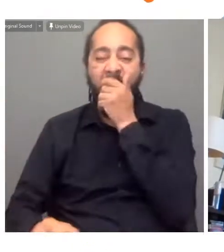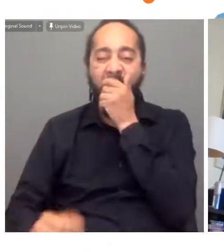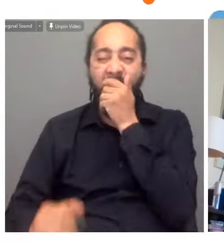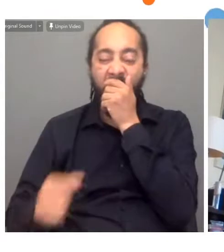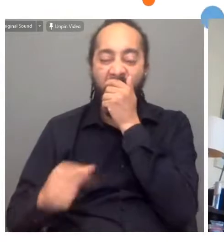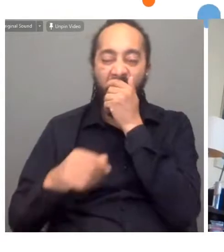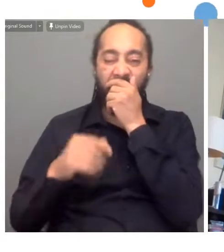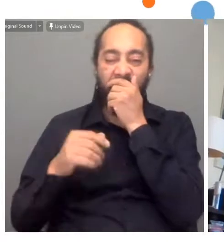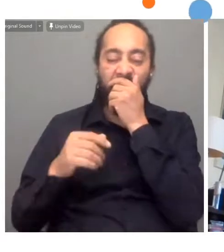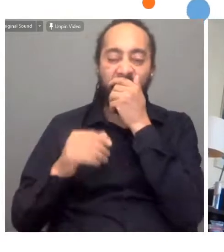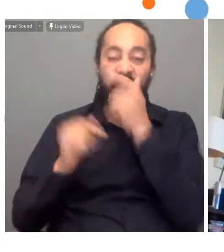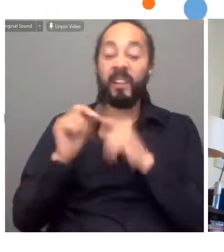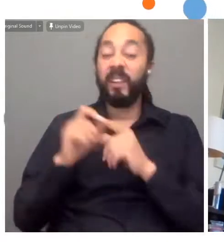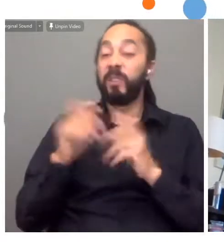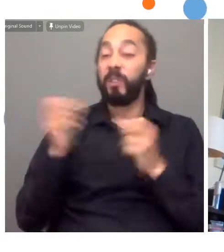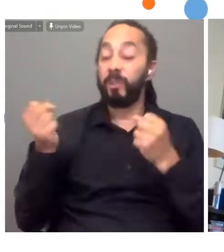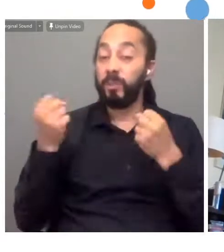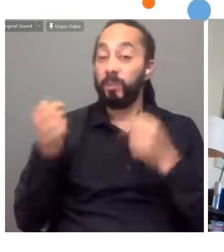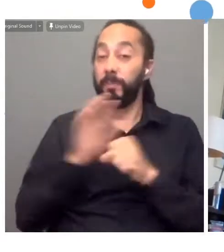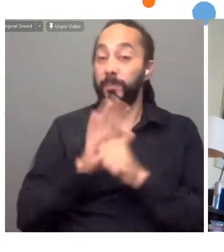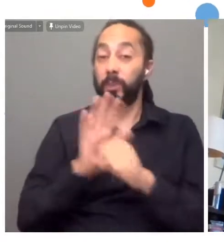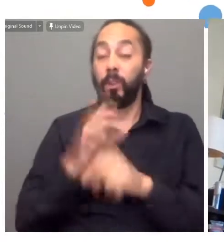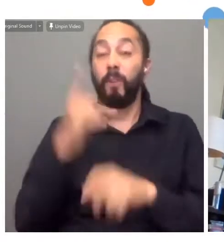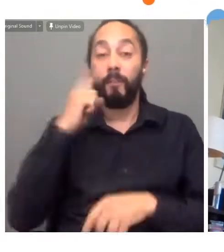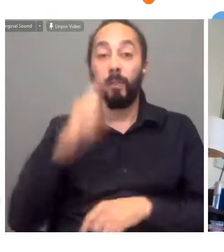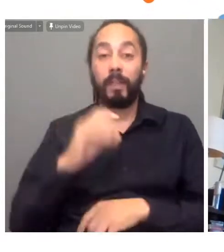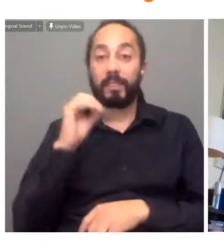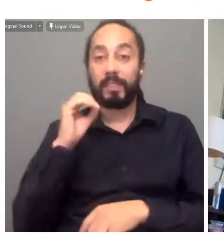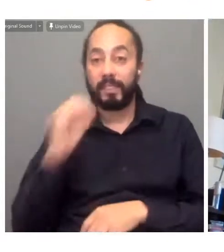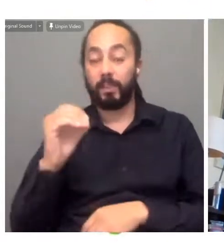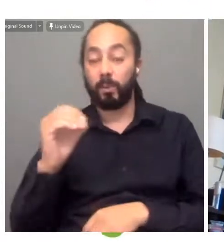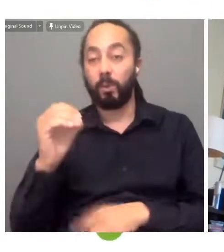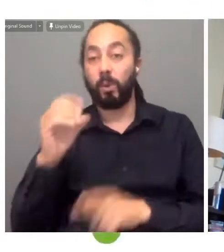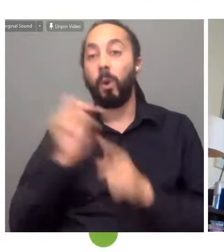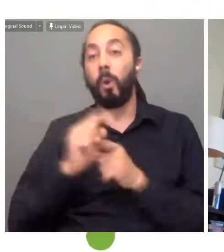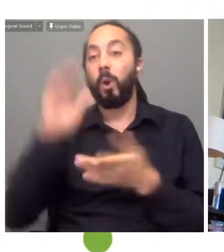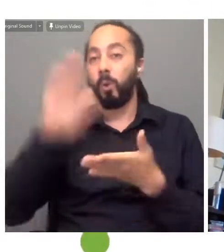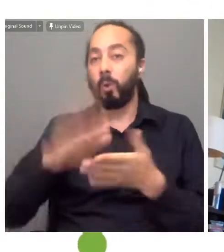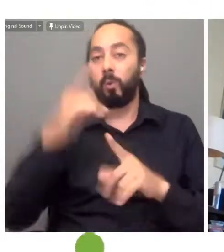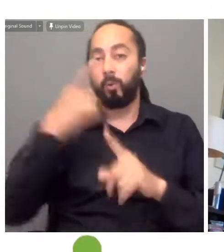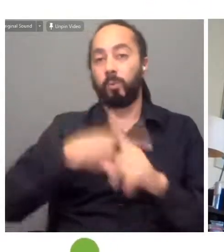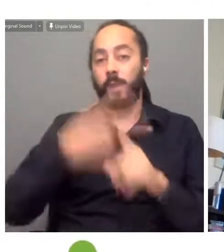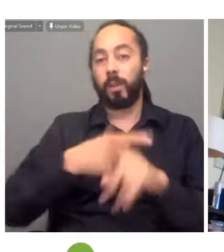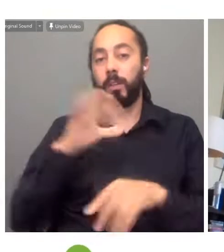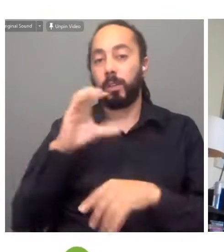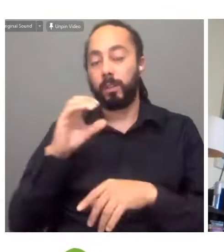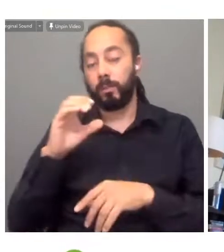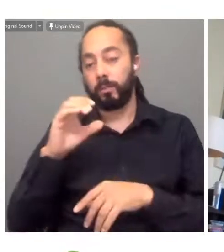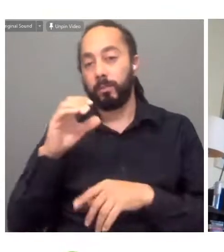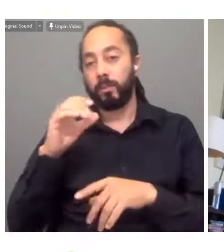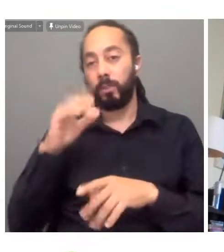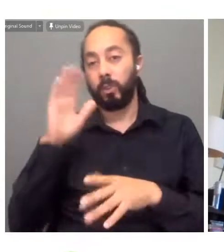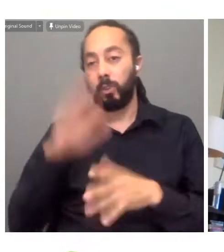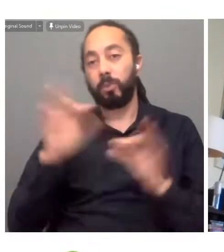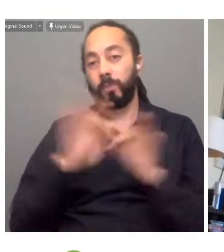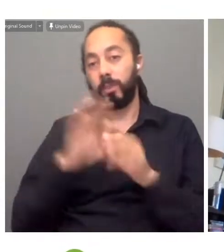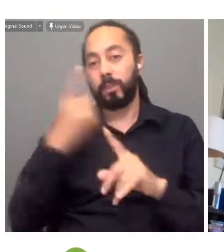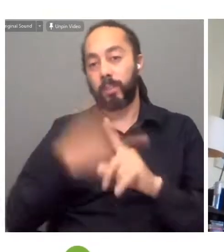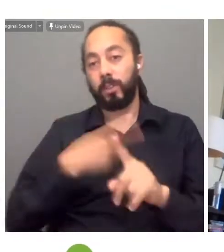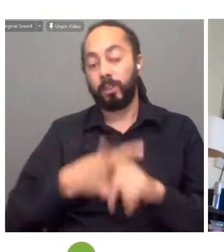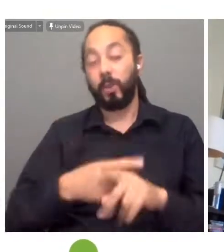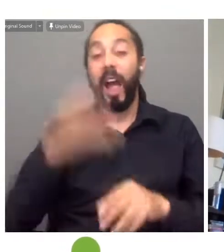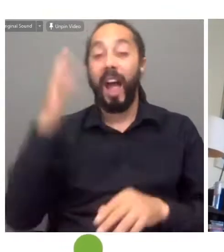zero or low rent cost spaces available for organizations to use. So I know I've sent you off down three different paths